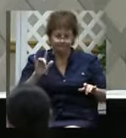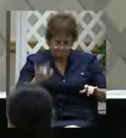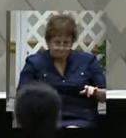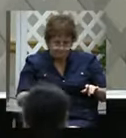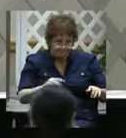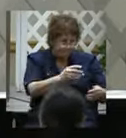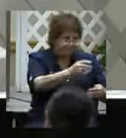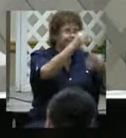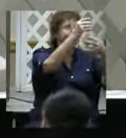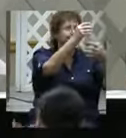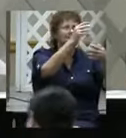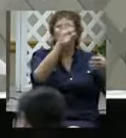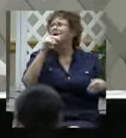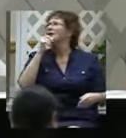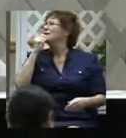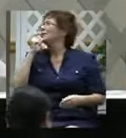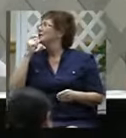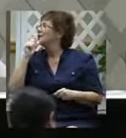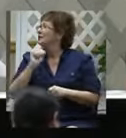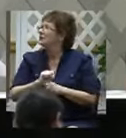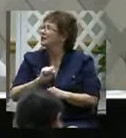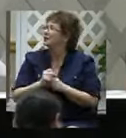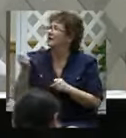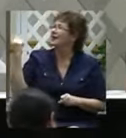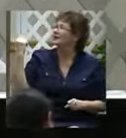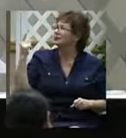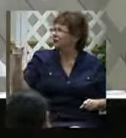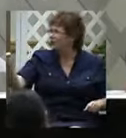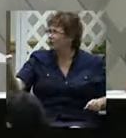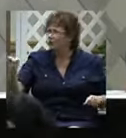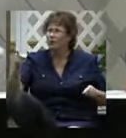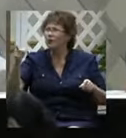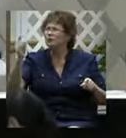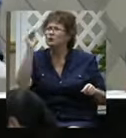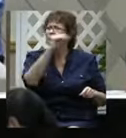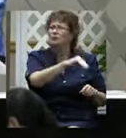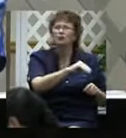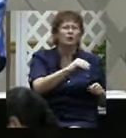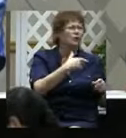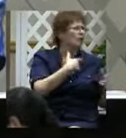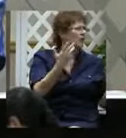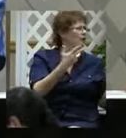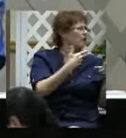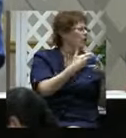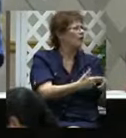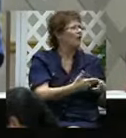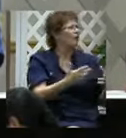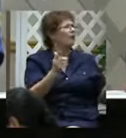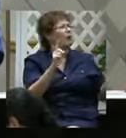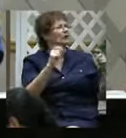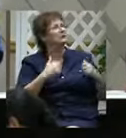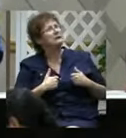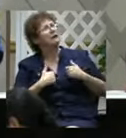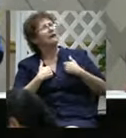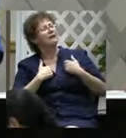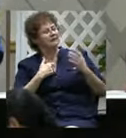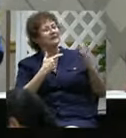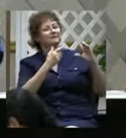not have to ask around, who was it that worked on this last year? I think you translated it. Where did you put it? What did we call it? Or where does it live?